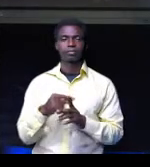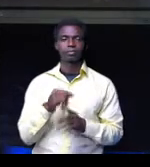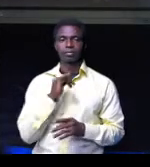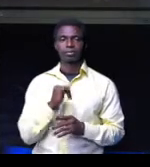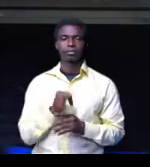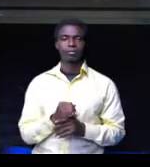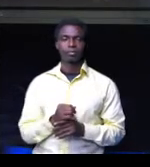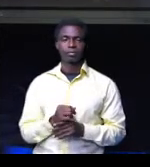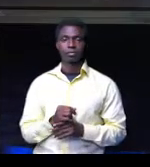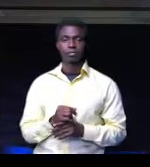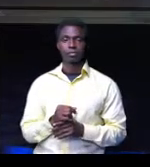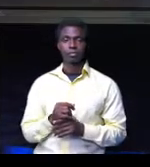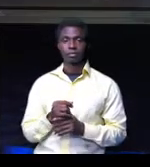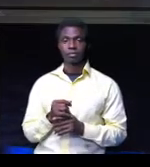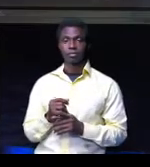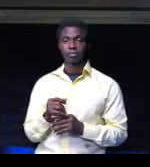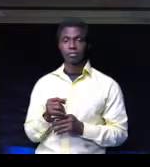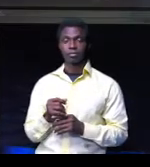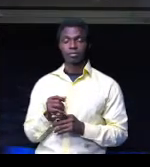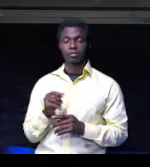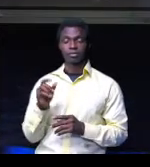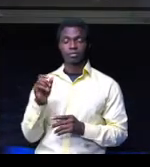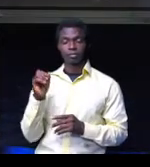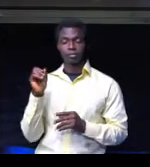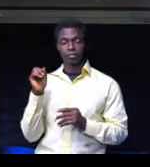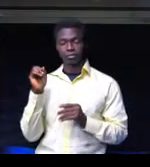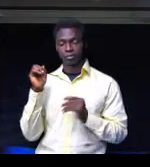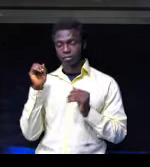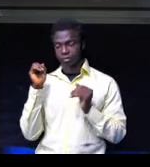The next word is conscious.